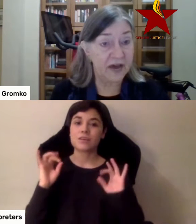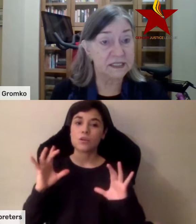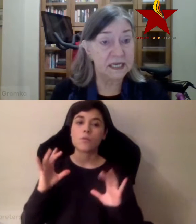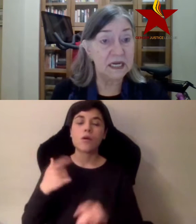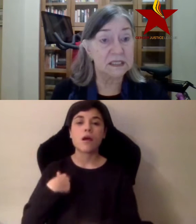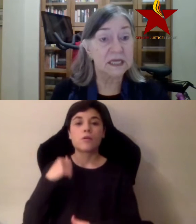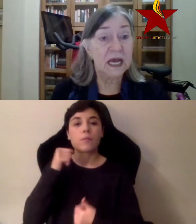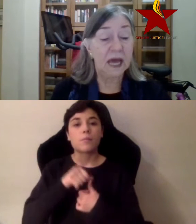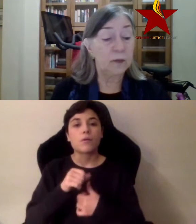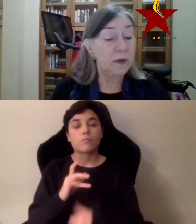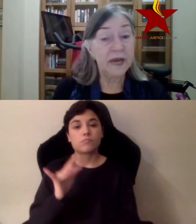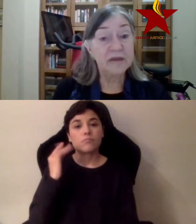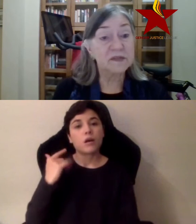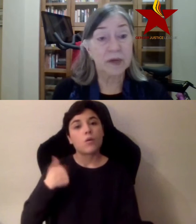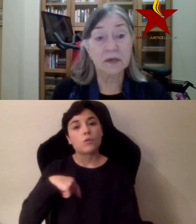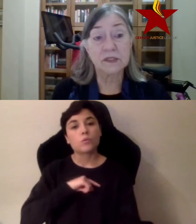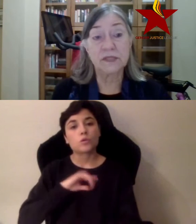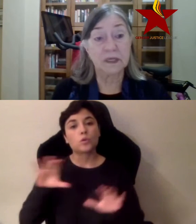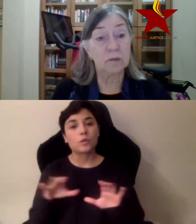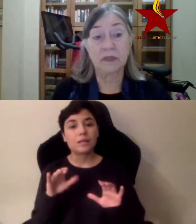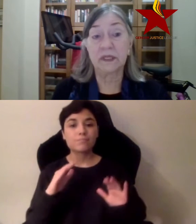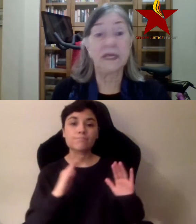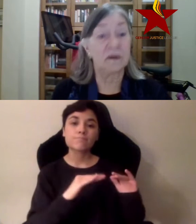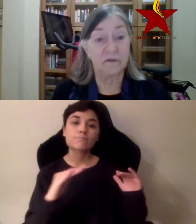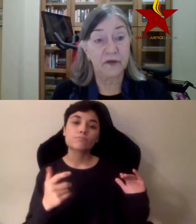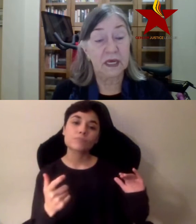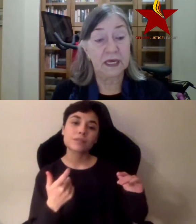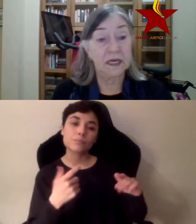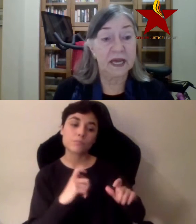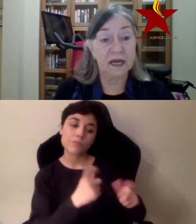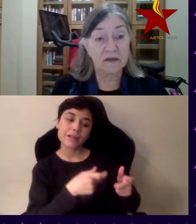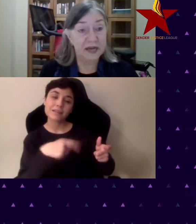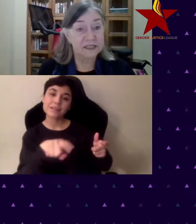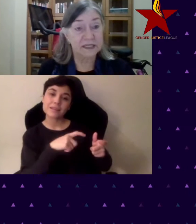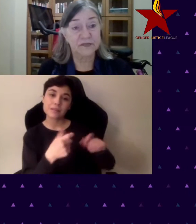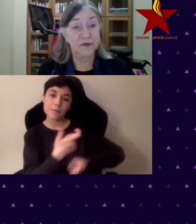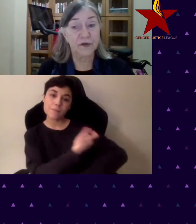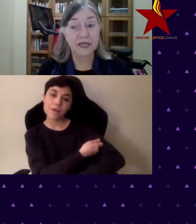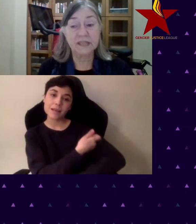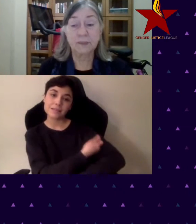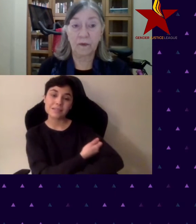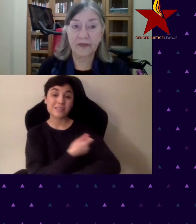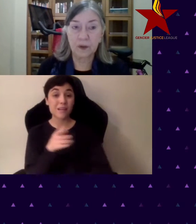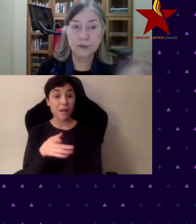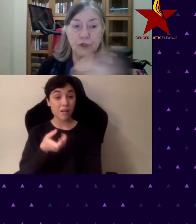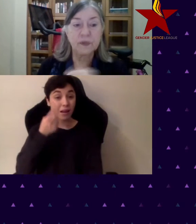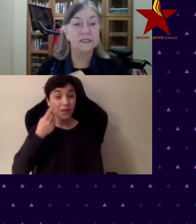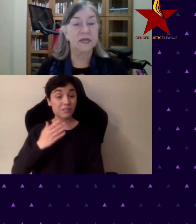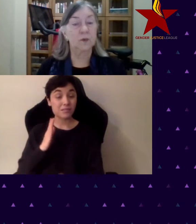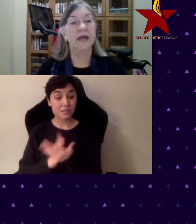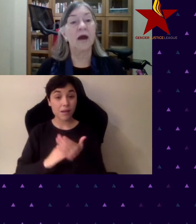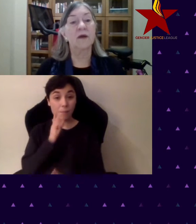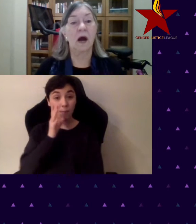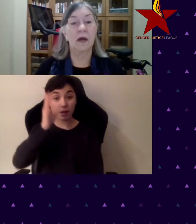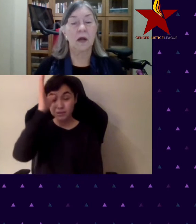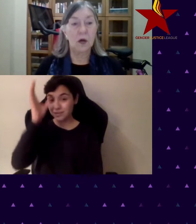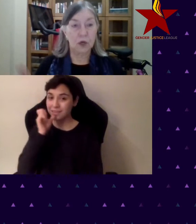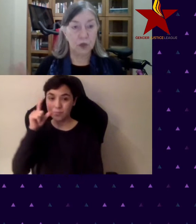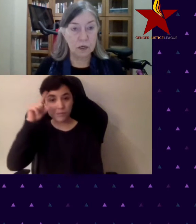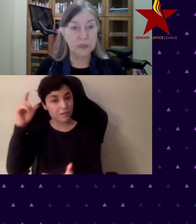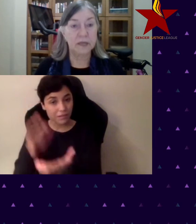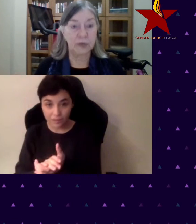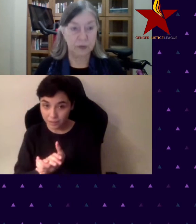little kid vaccines. And we would have some parents who didn't believe in getting vaccines for their kids. But what they were doing is they were counting